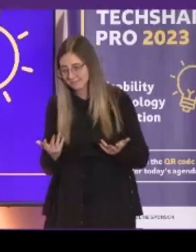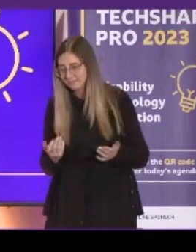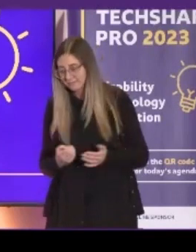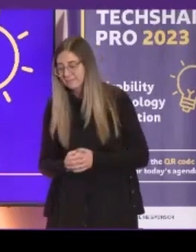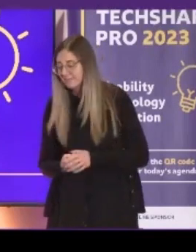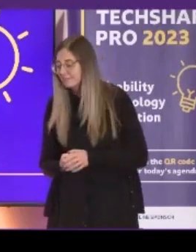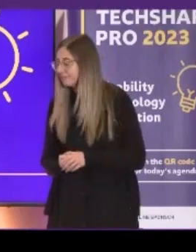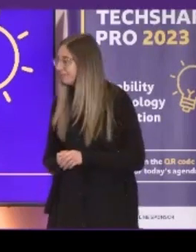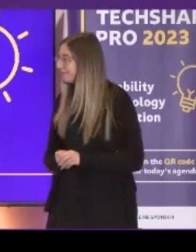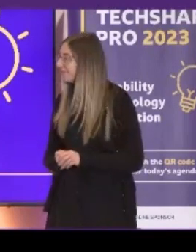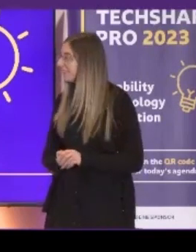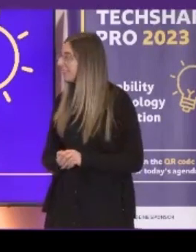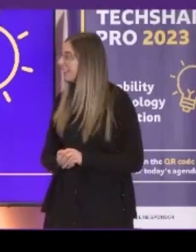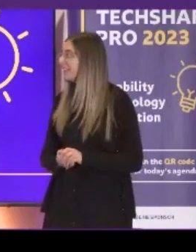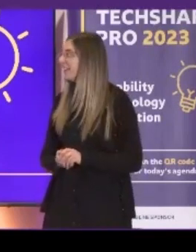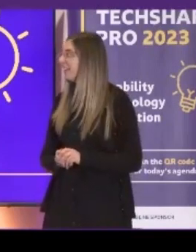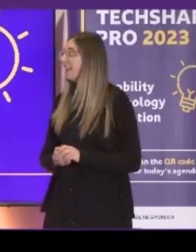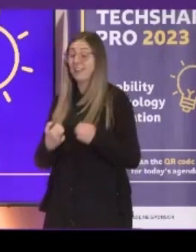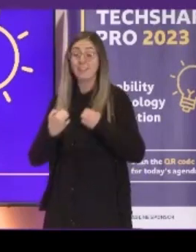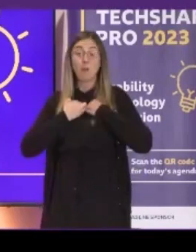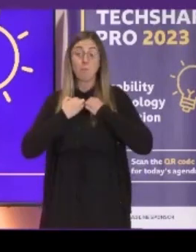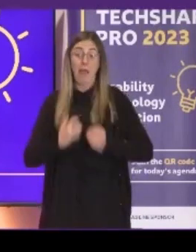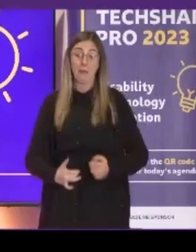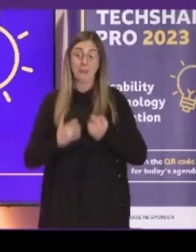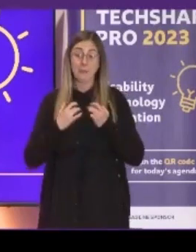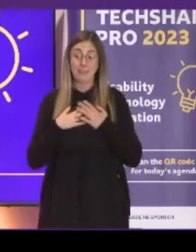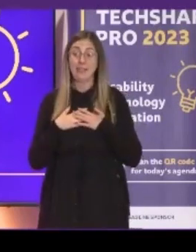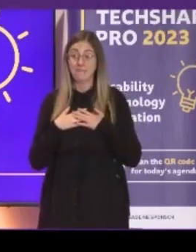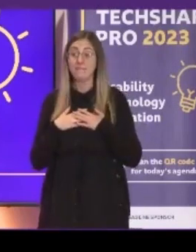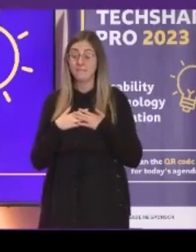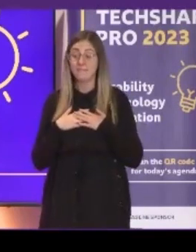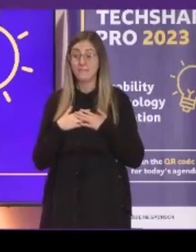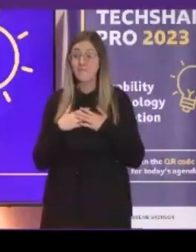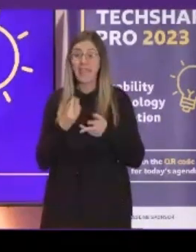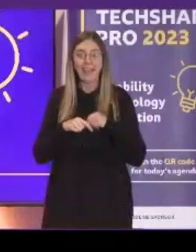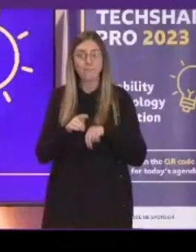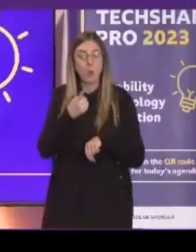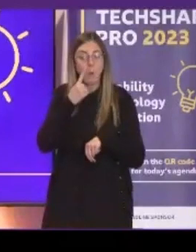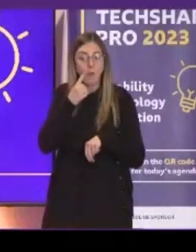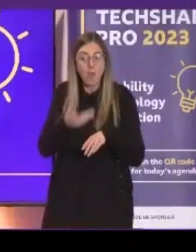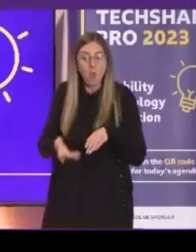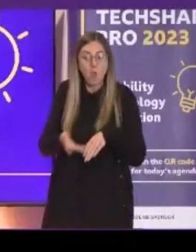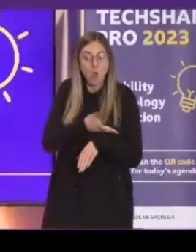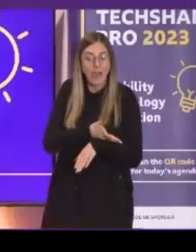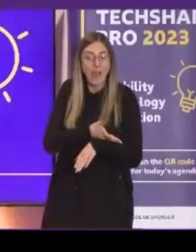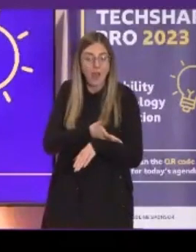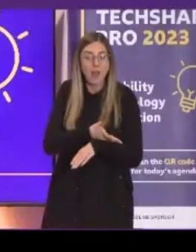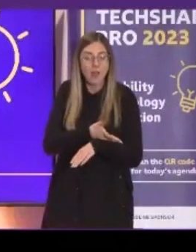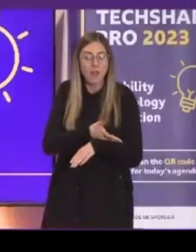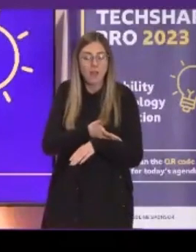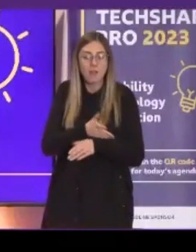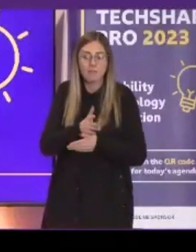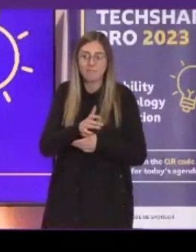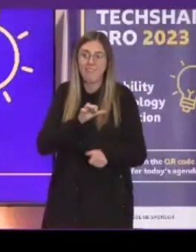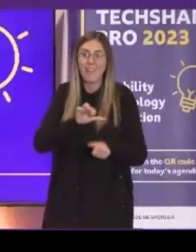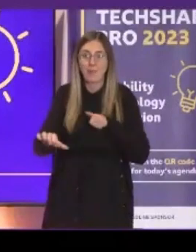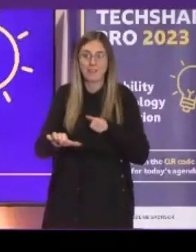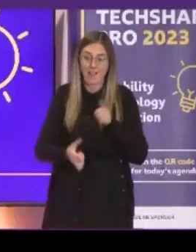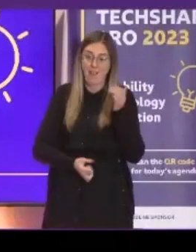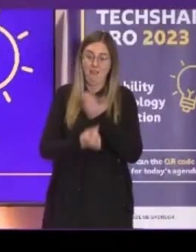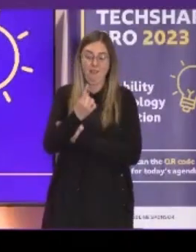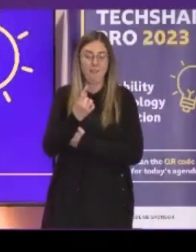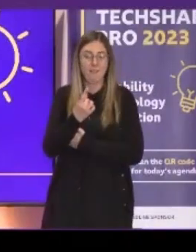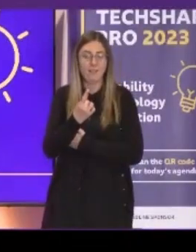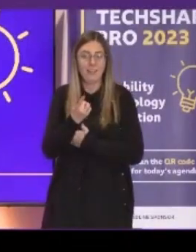So I think, again, from my perspective, the earlier you look at this, the earlier you do this, the better chance